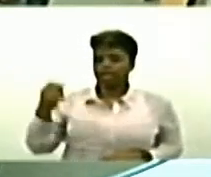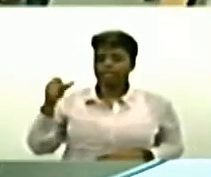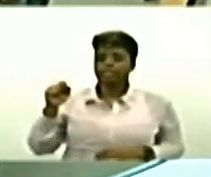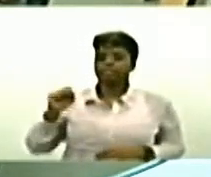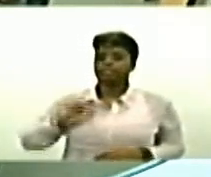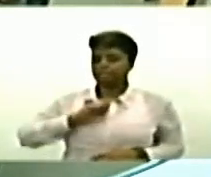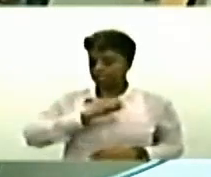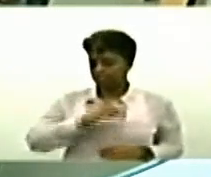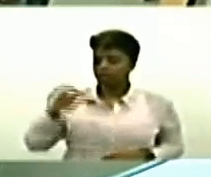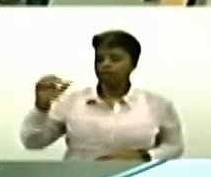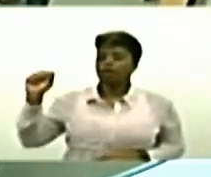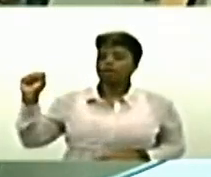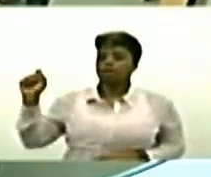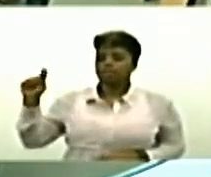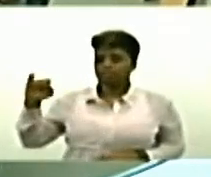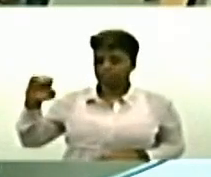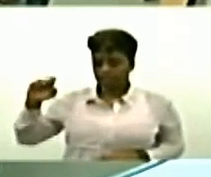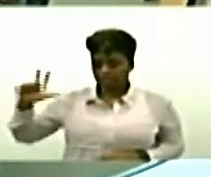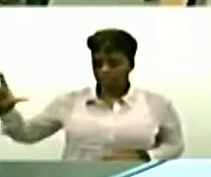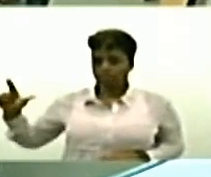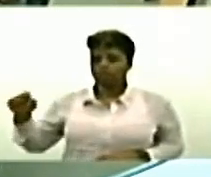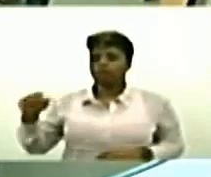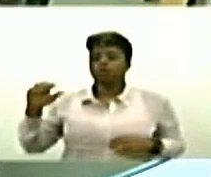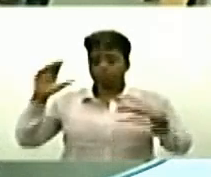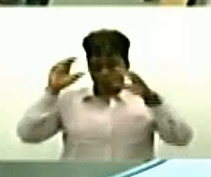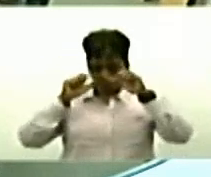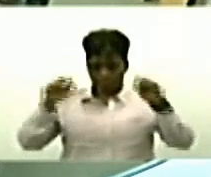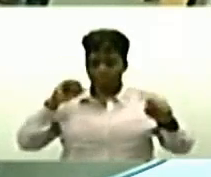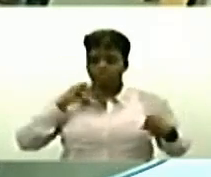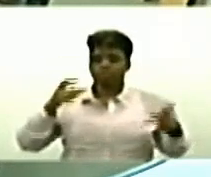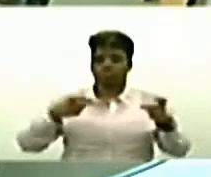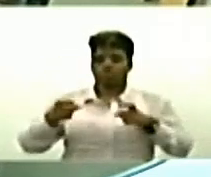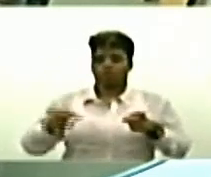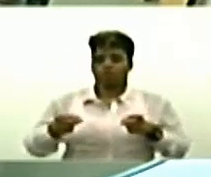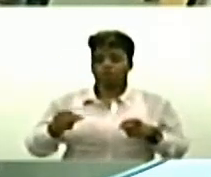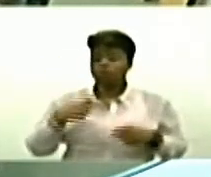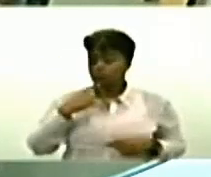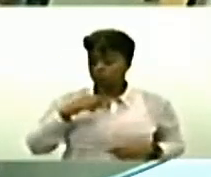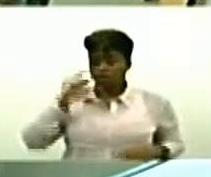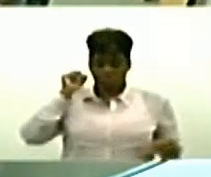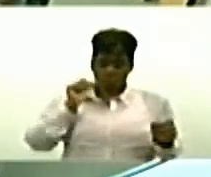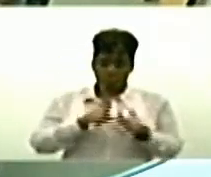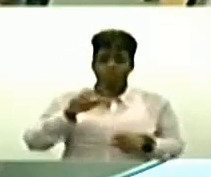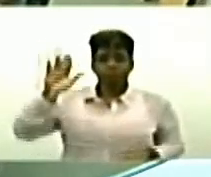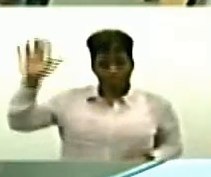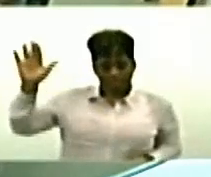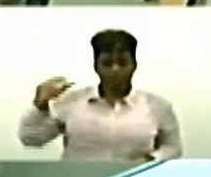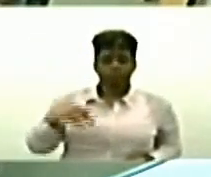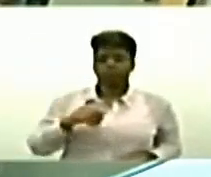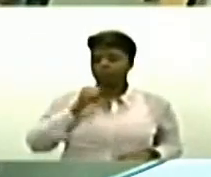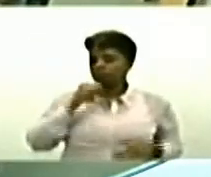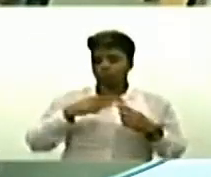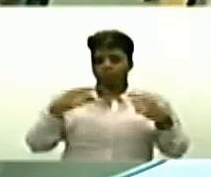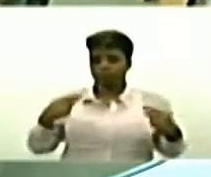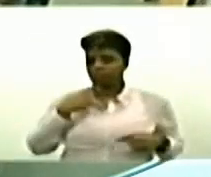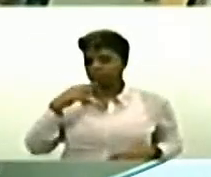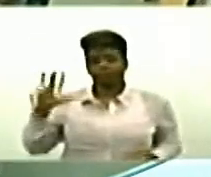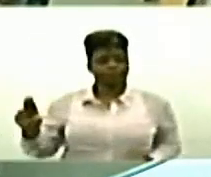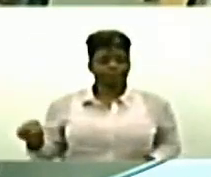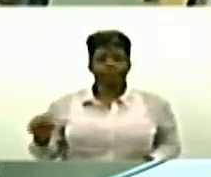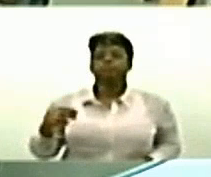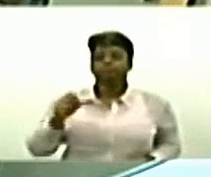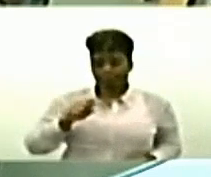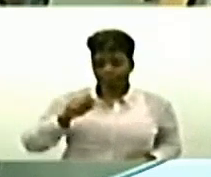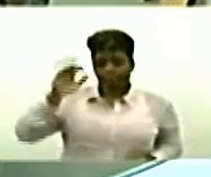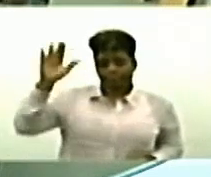the President as chair. All those who have that opinion say aye. To the contrary opinion say nay. I think the ayes have it. The